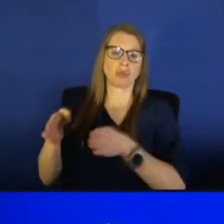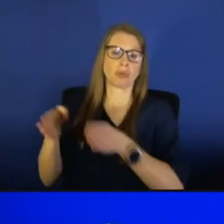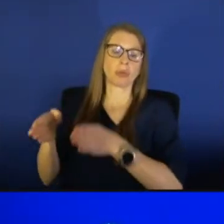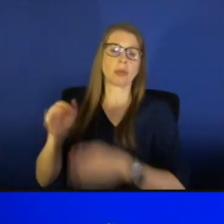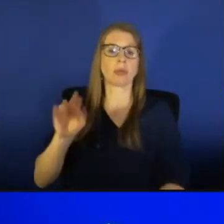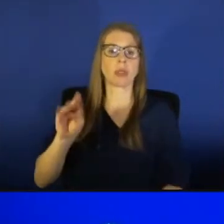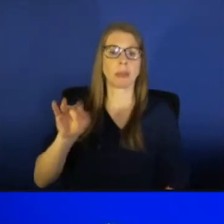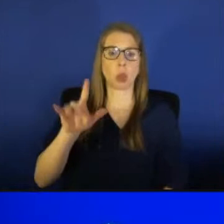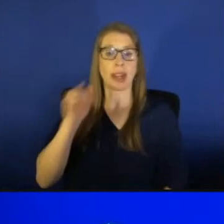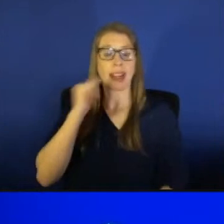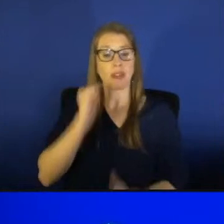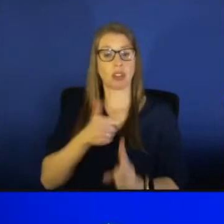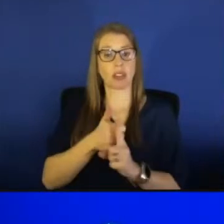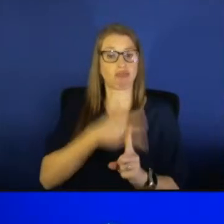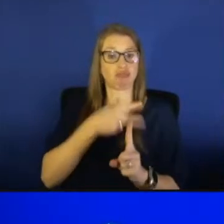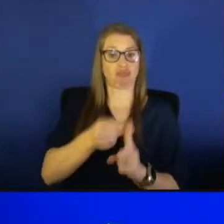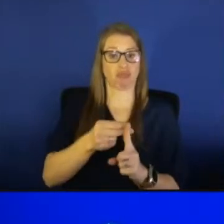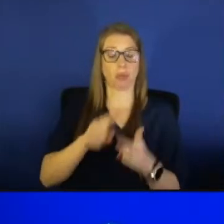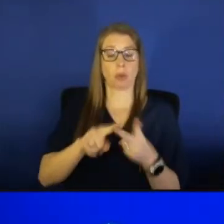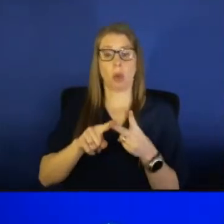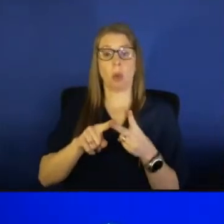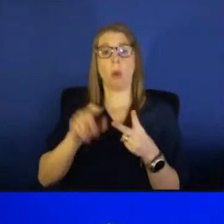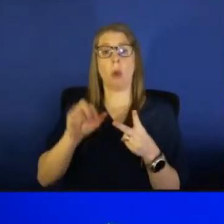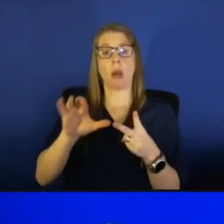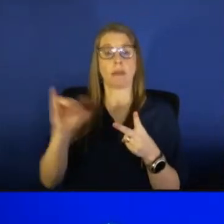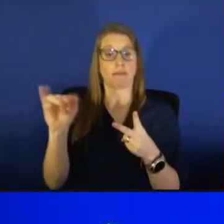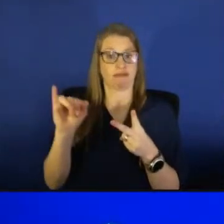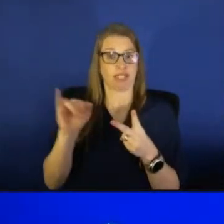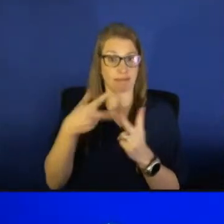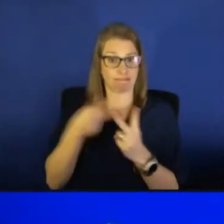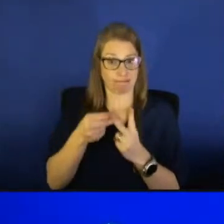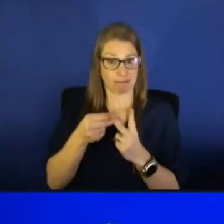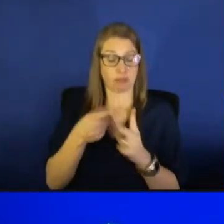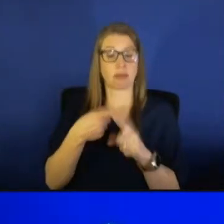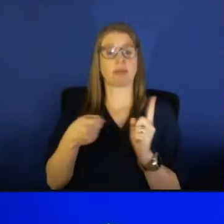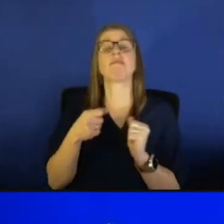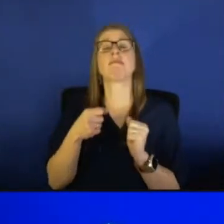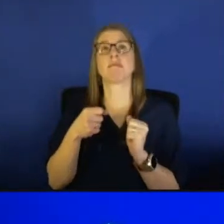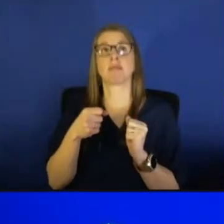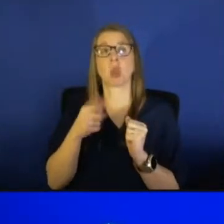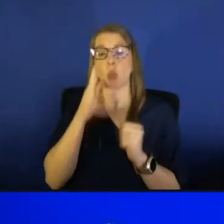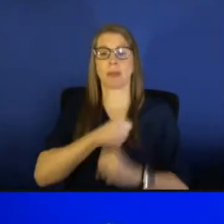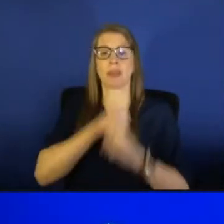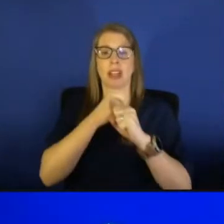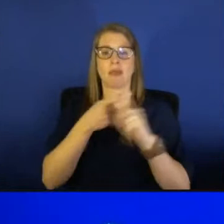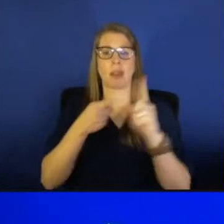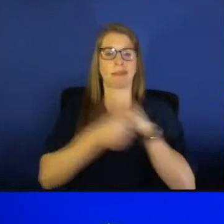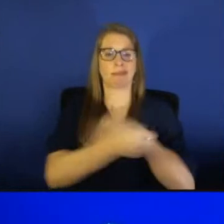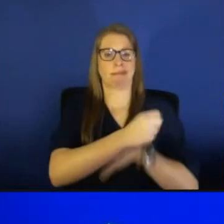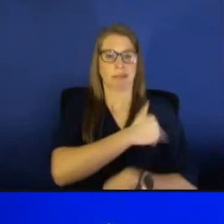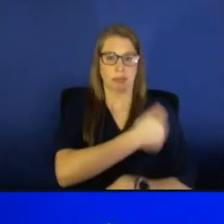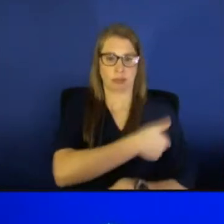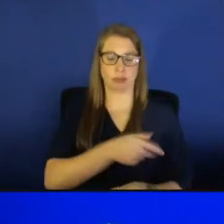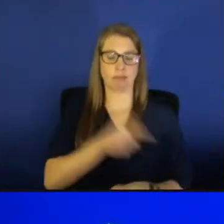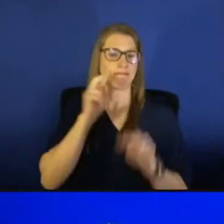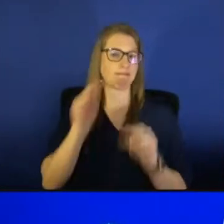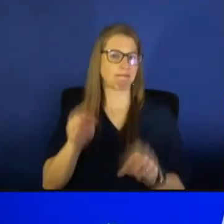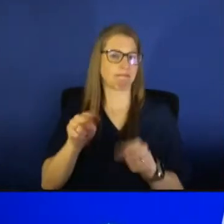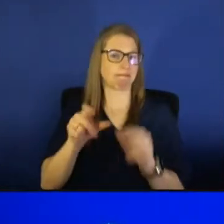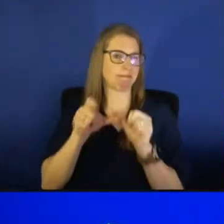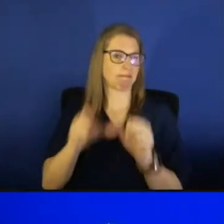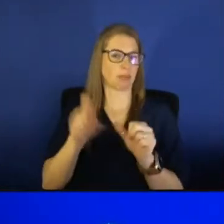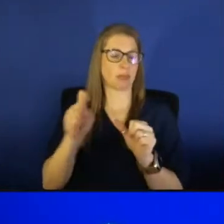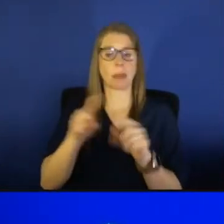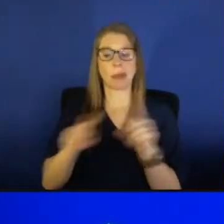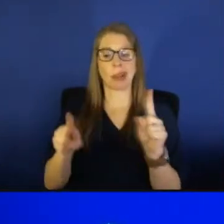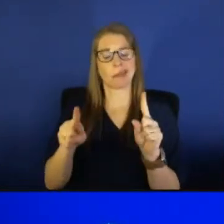or infected with vaccination, that will protect you from going to the hospital. So that is what we really need to continue to monitor. But overall, yeah, I